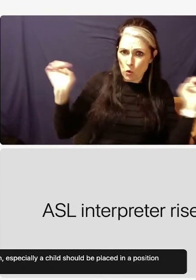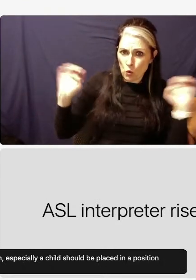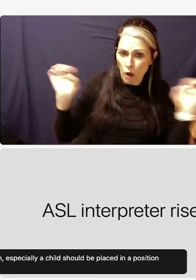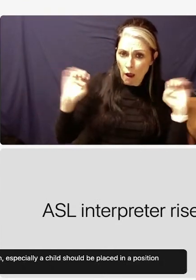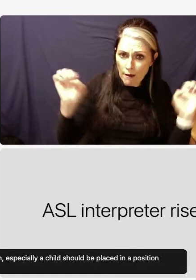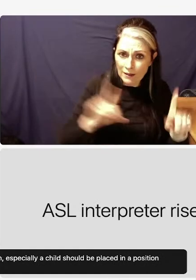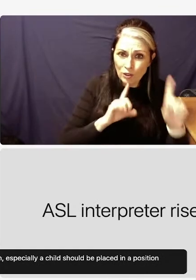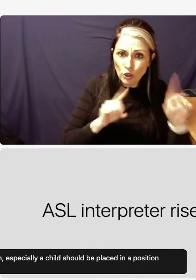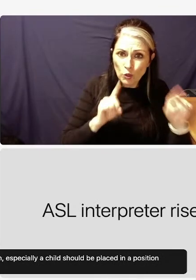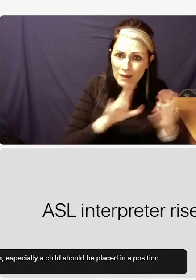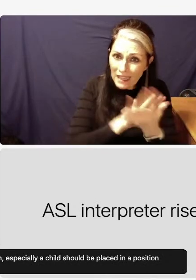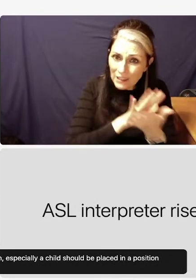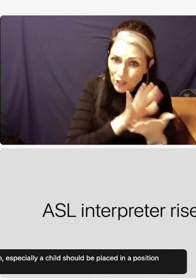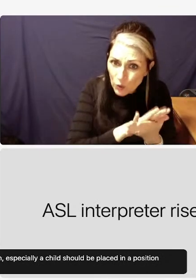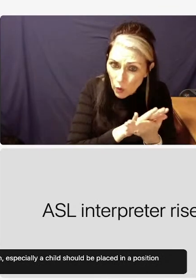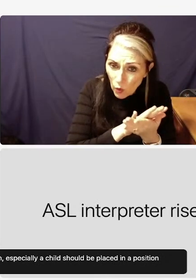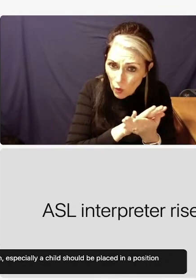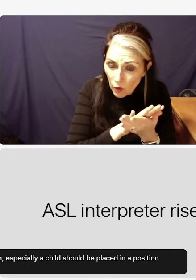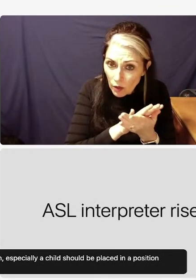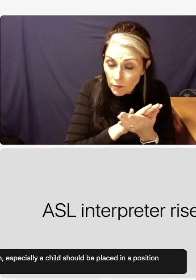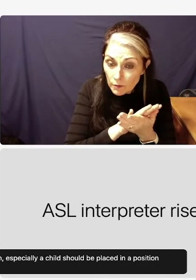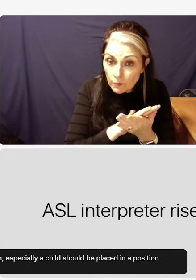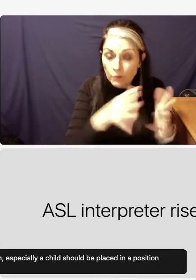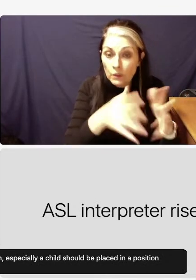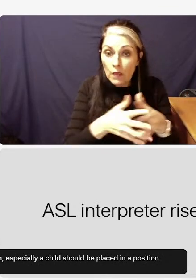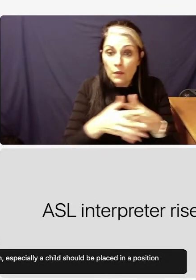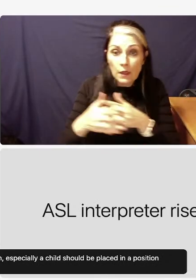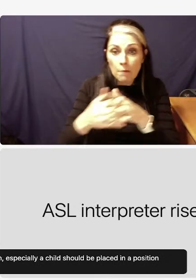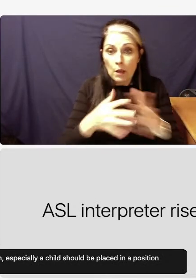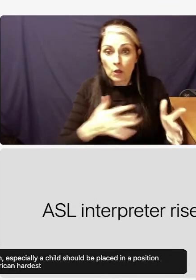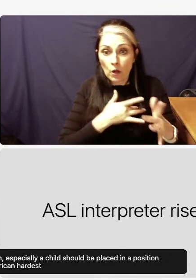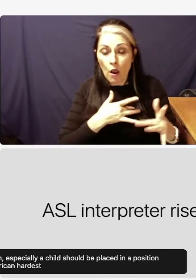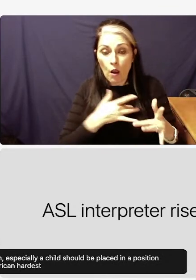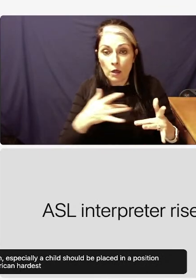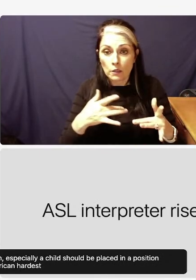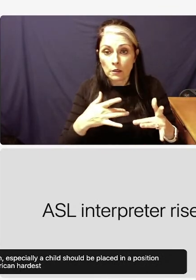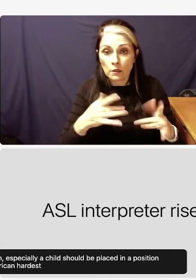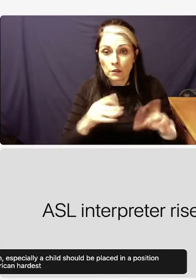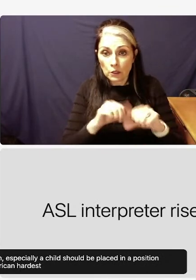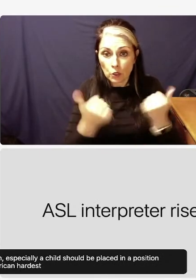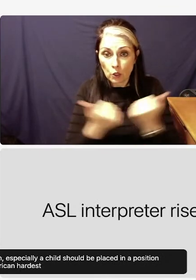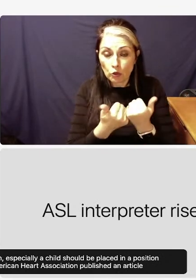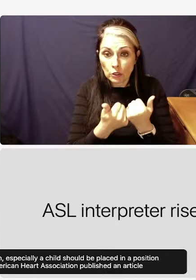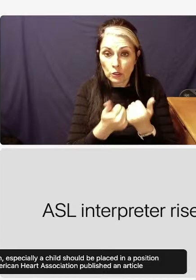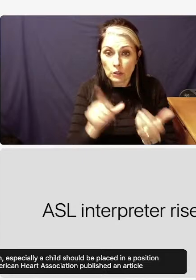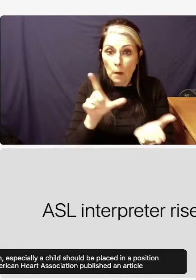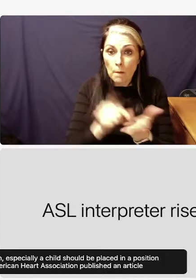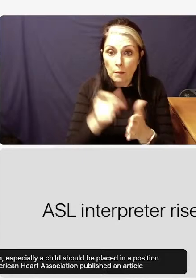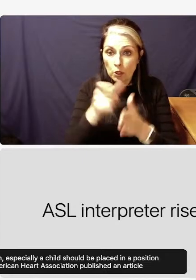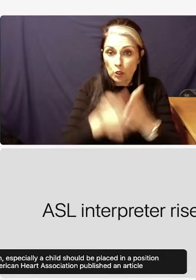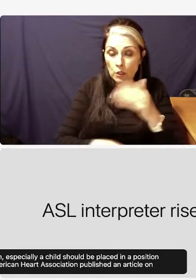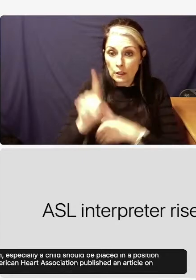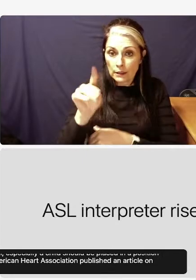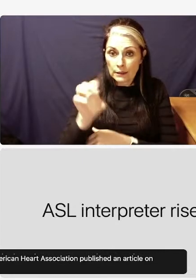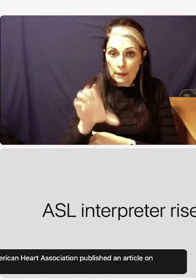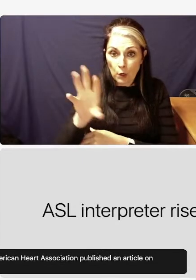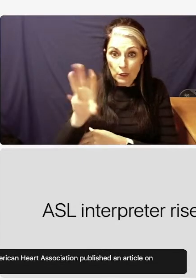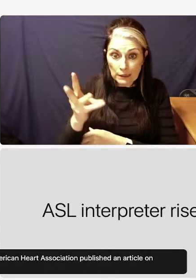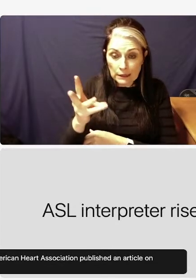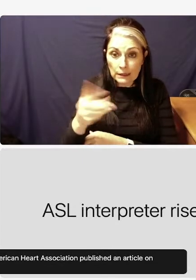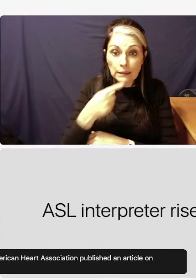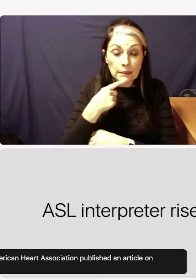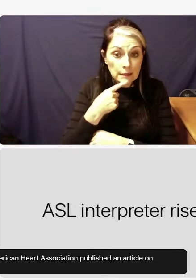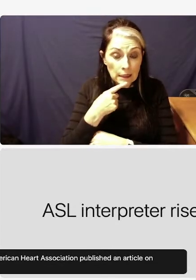attend school the american heart association published an article on december 6 6 stating that while